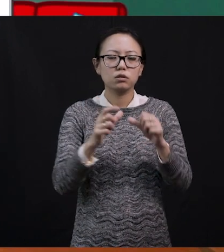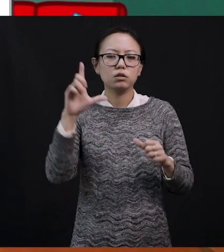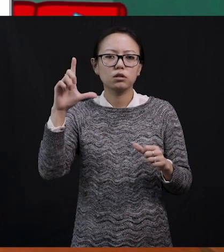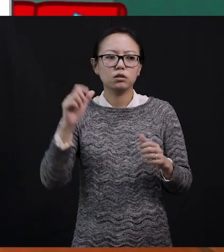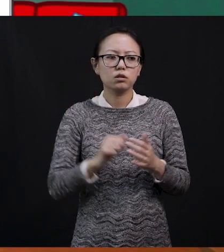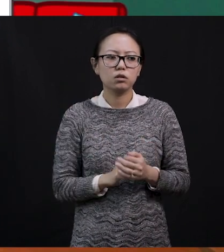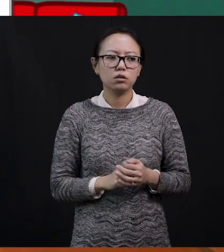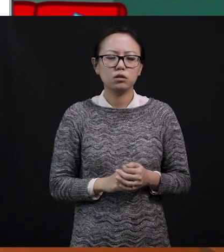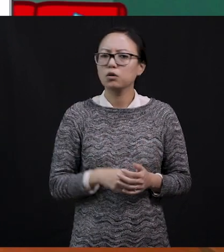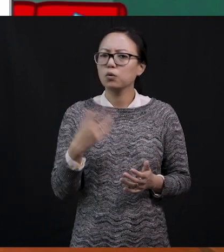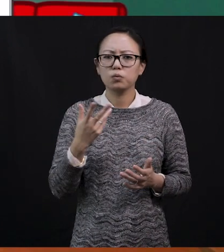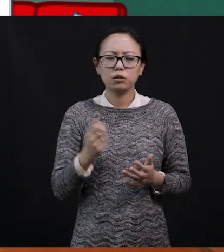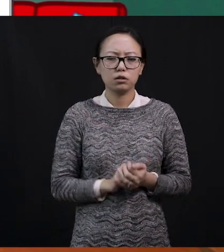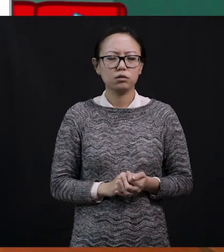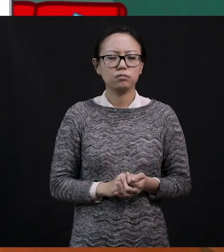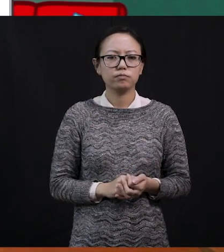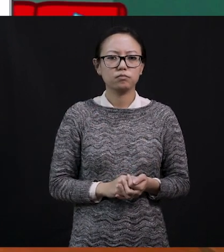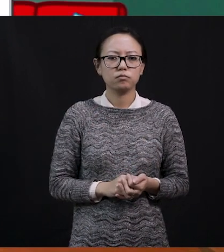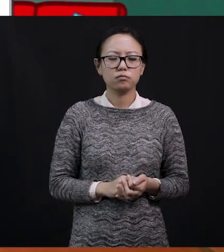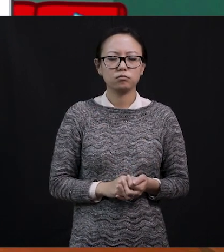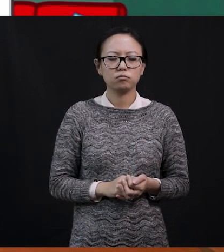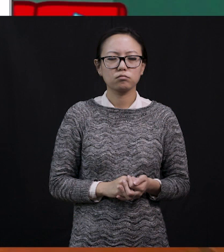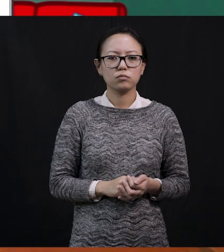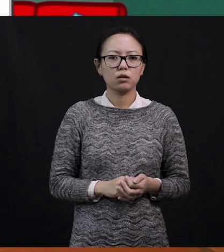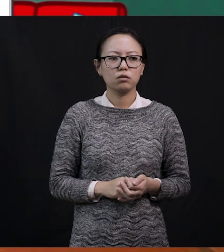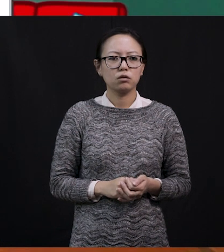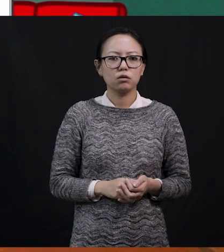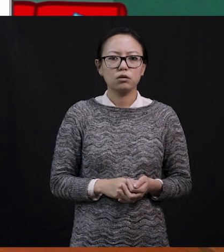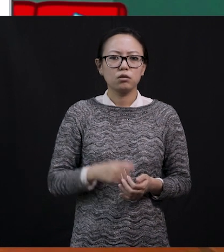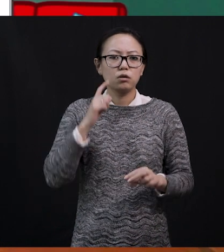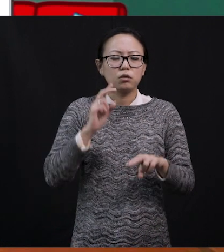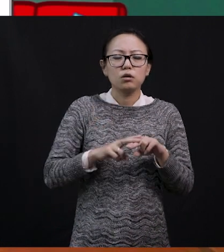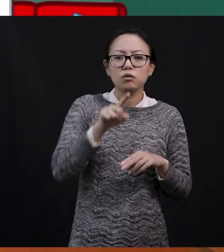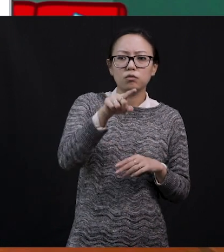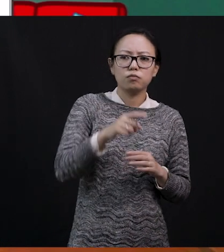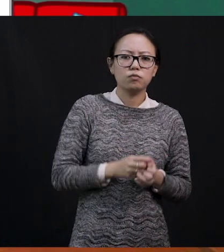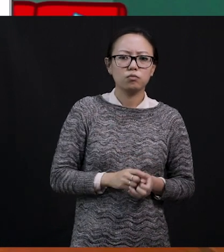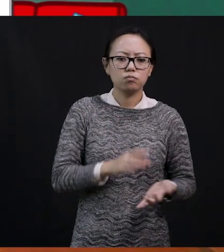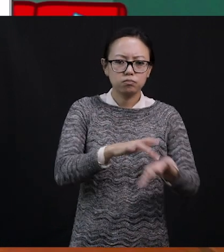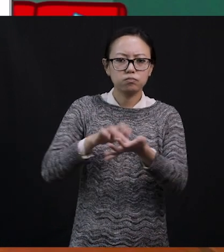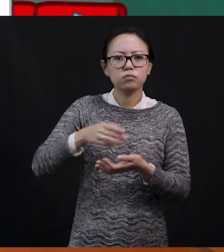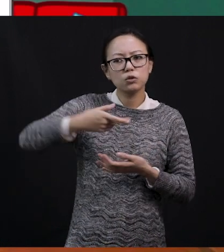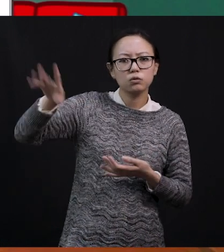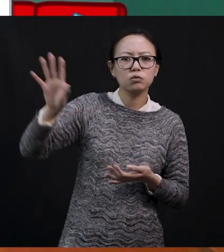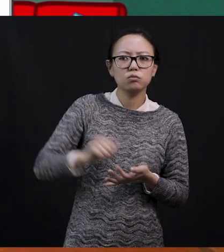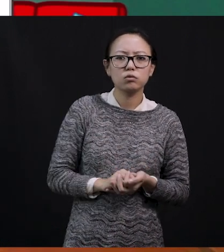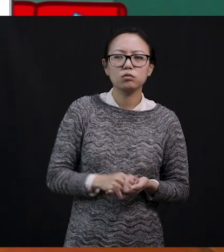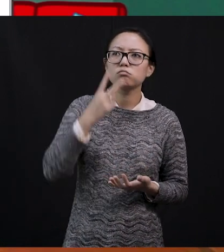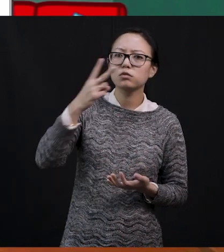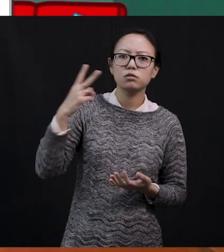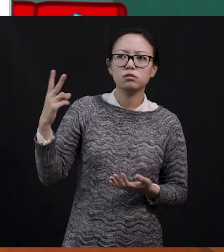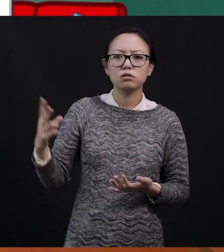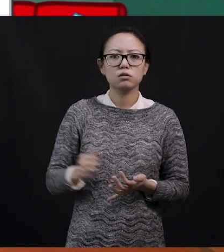places, meet people, beautiful places, and yet after some point of time, if you have forgotten it, that would be a very strange thing.